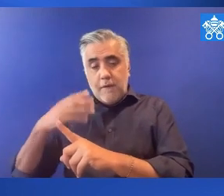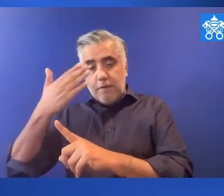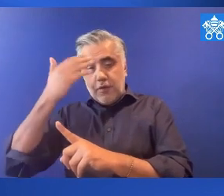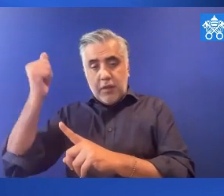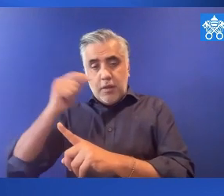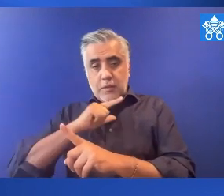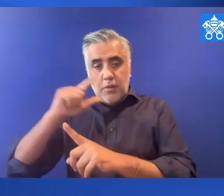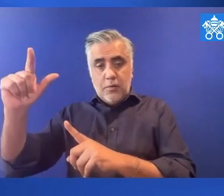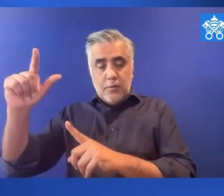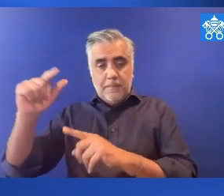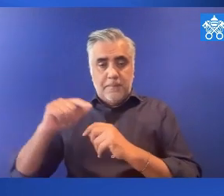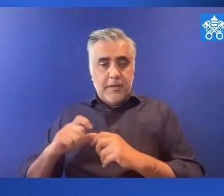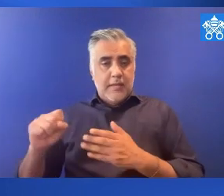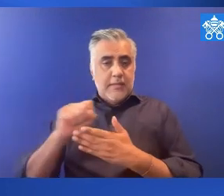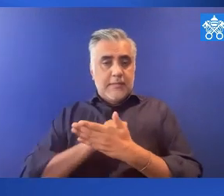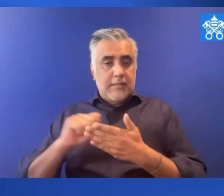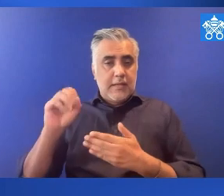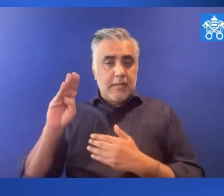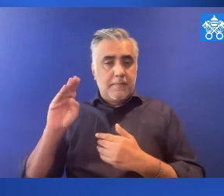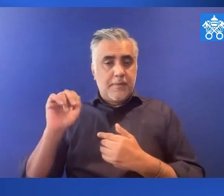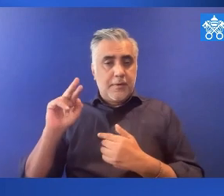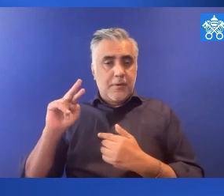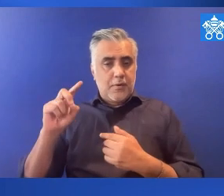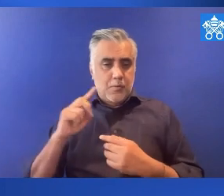itself, forgetting the Lord.